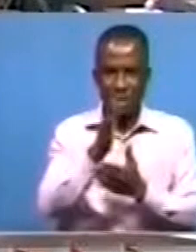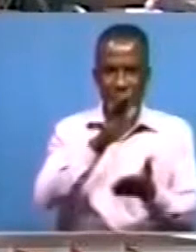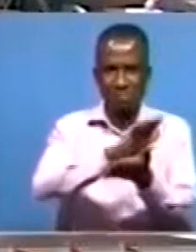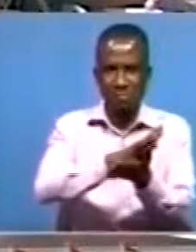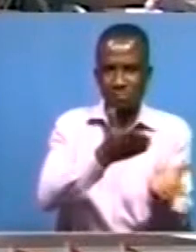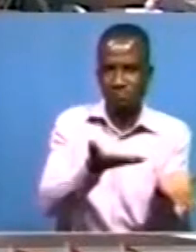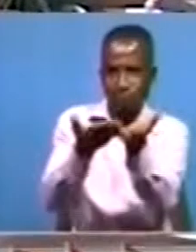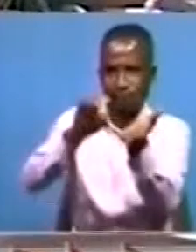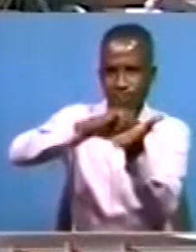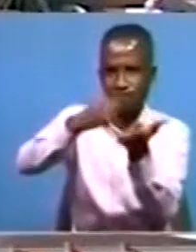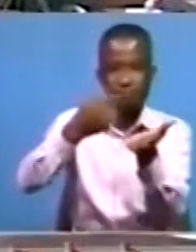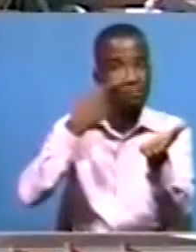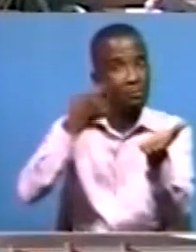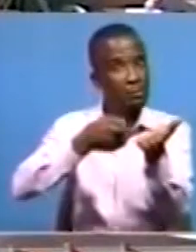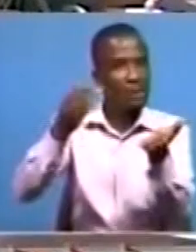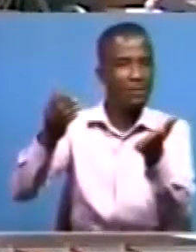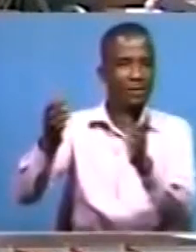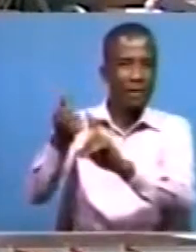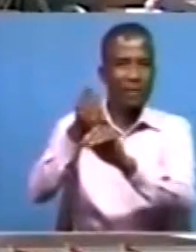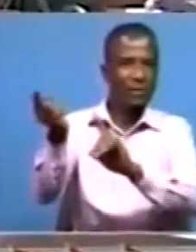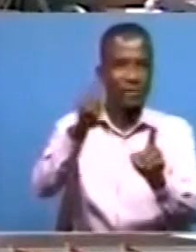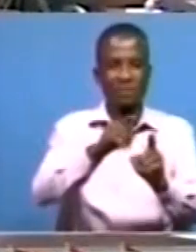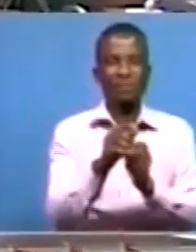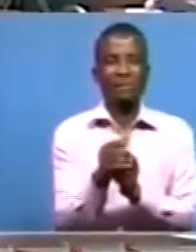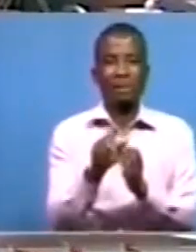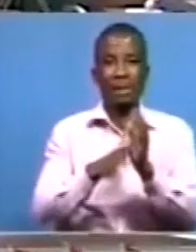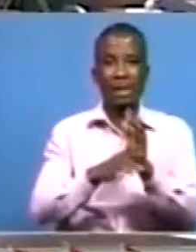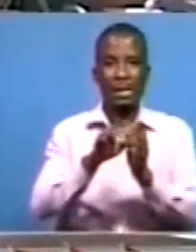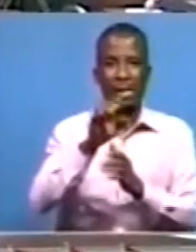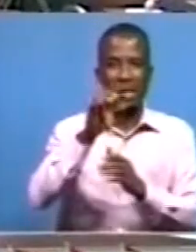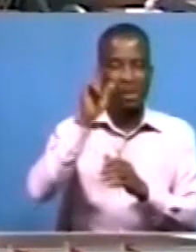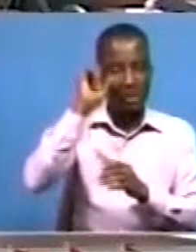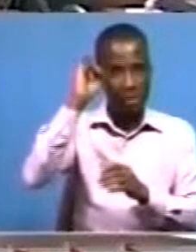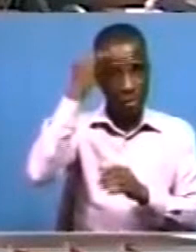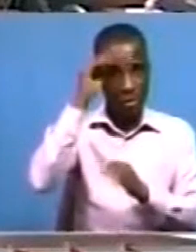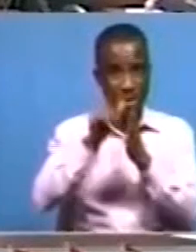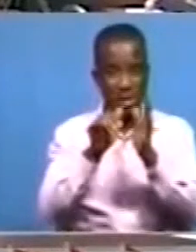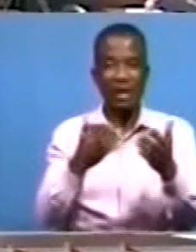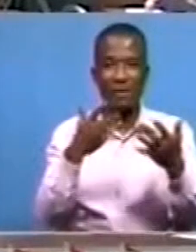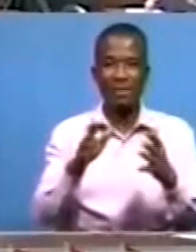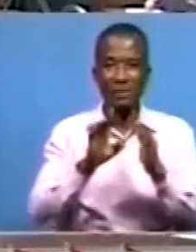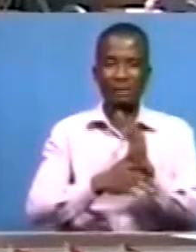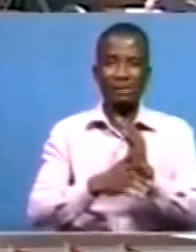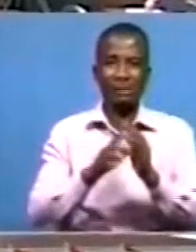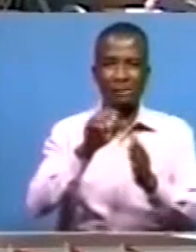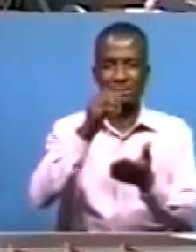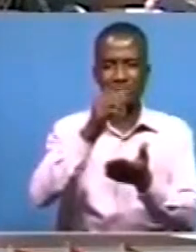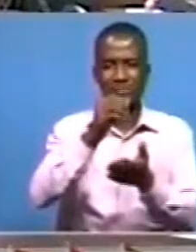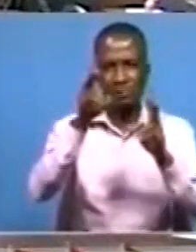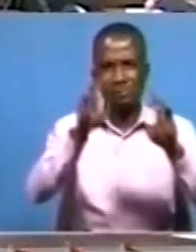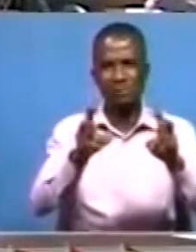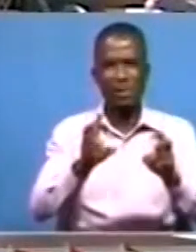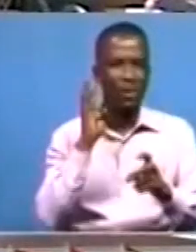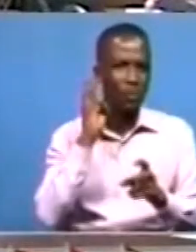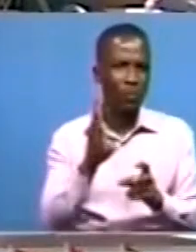an organization, decided after the petitioner closed his case not to defend itself, the statements made